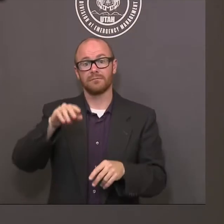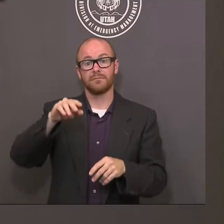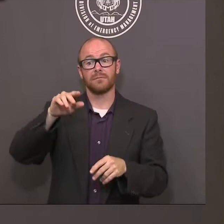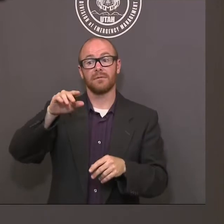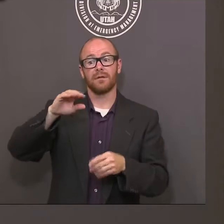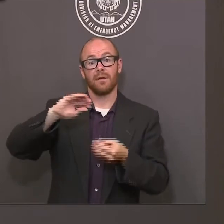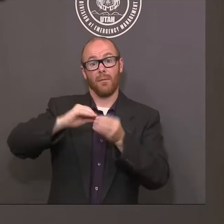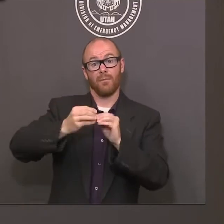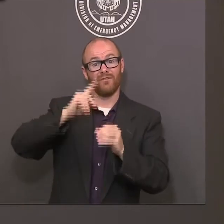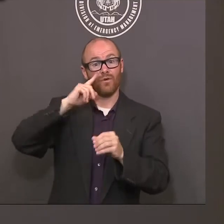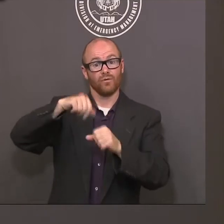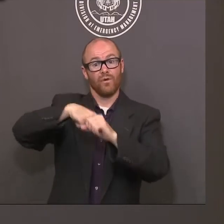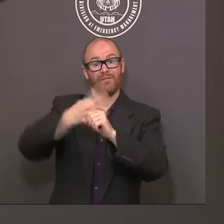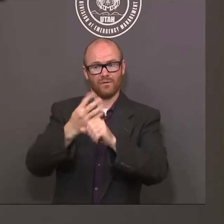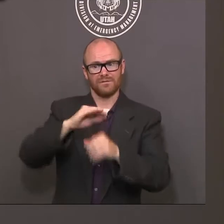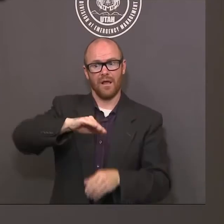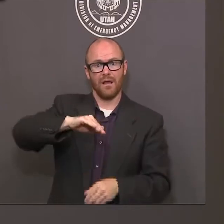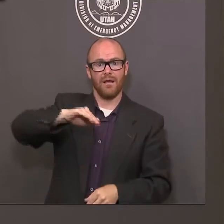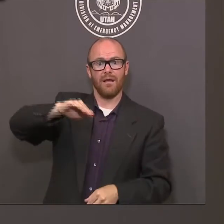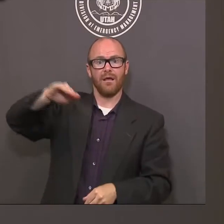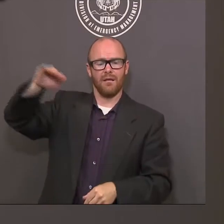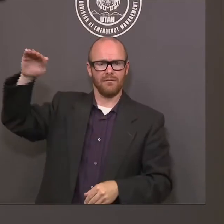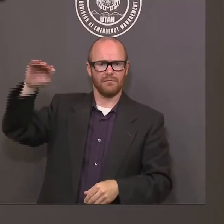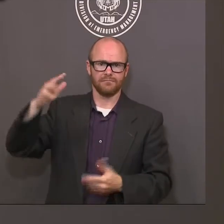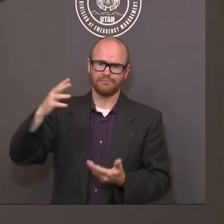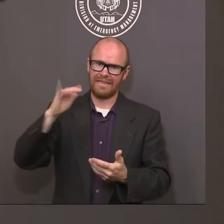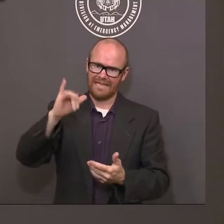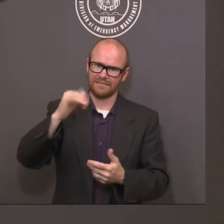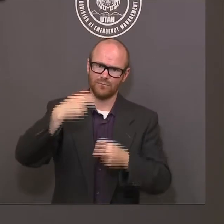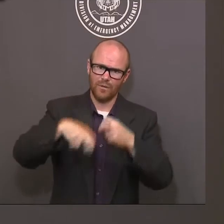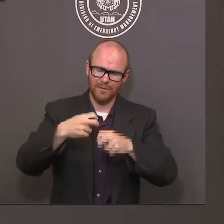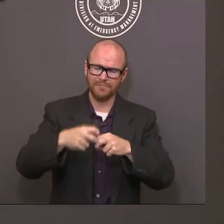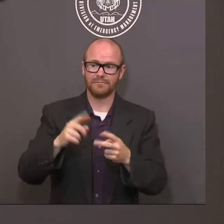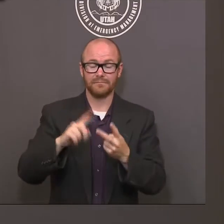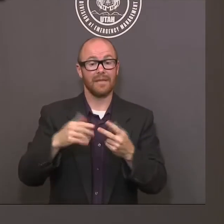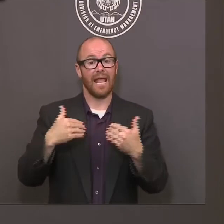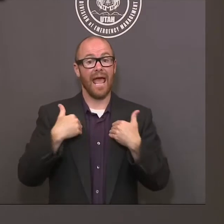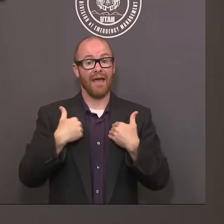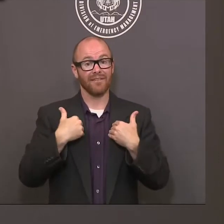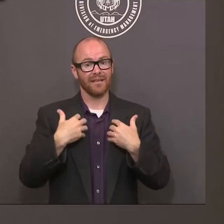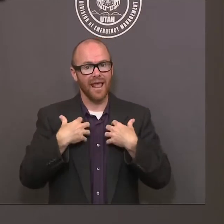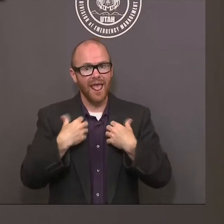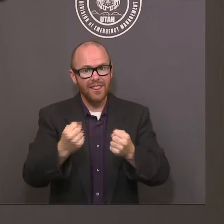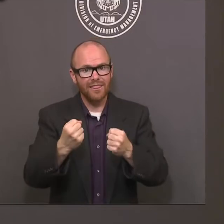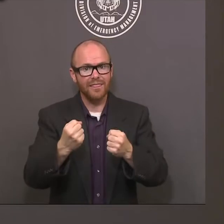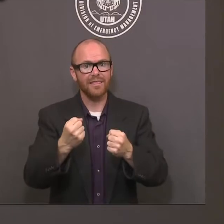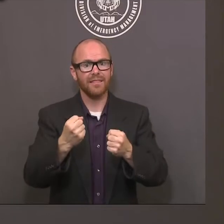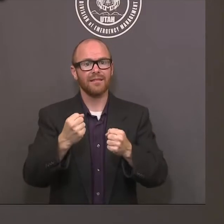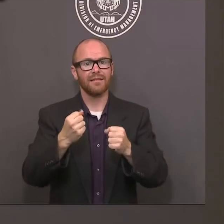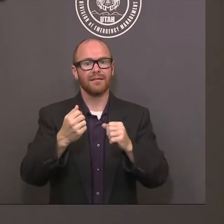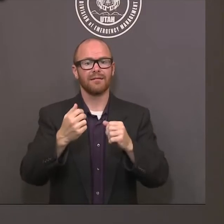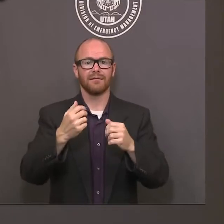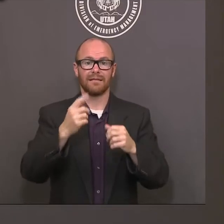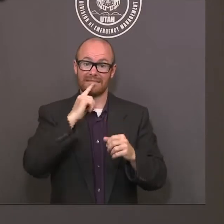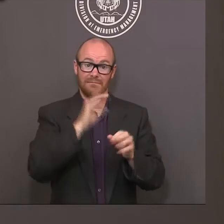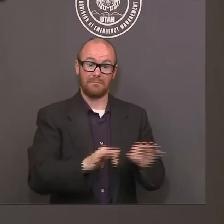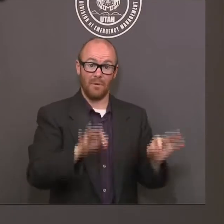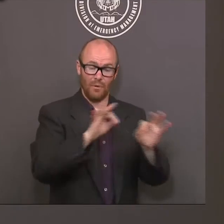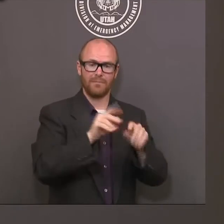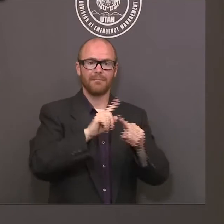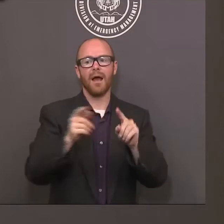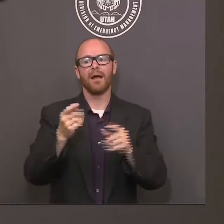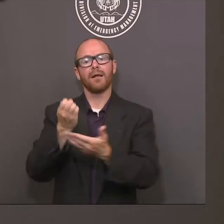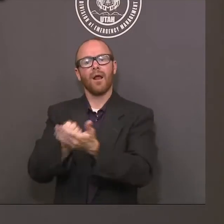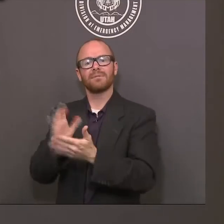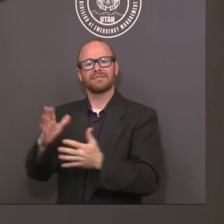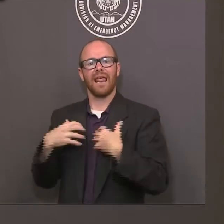healthy community, protecting ourselves from the virus, and having a healthy recovery economically are not mutually exclusive ideas. In fact,